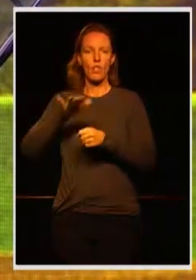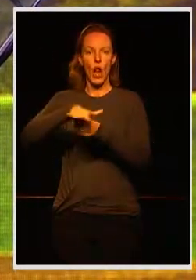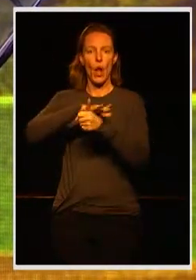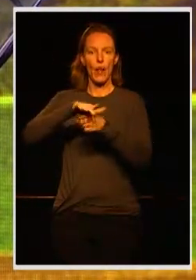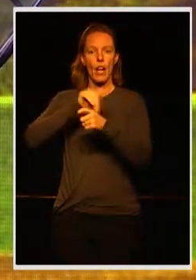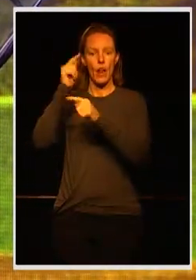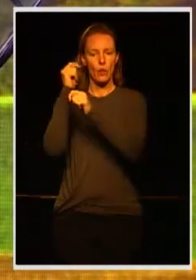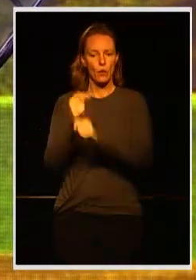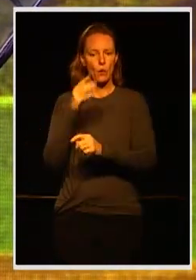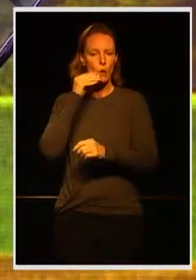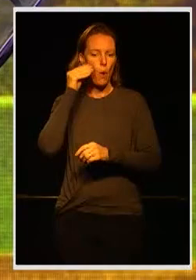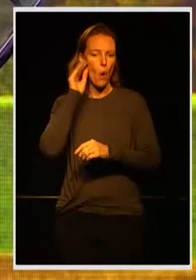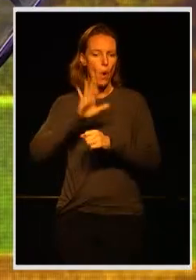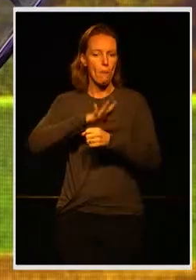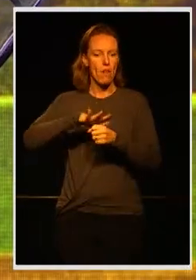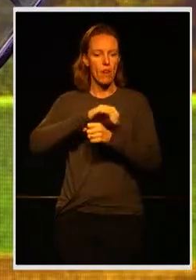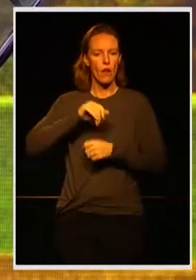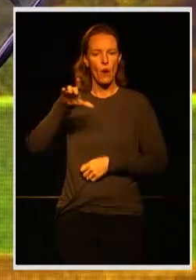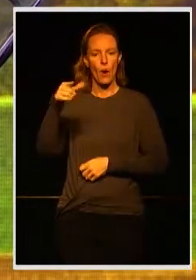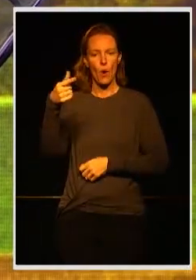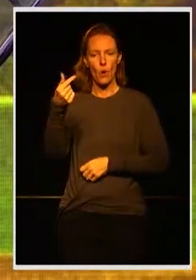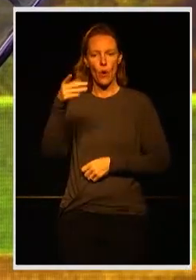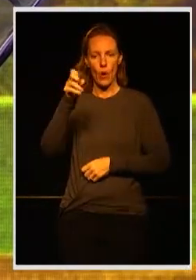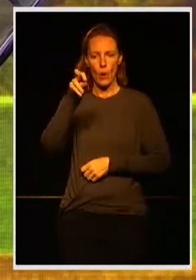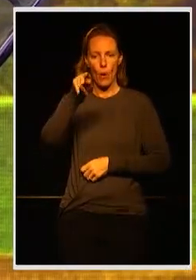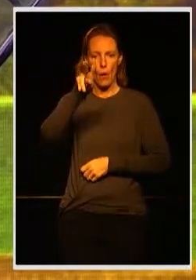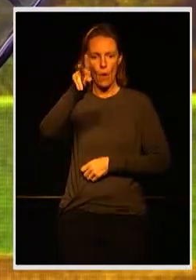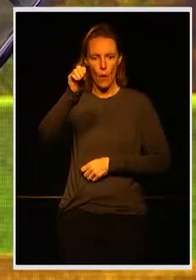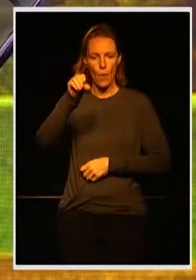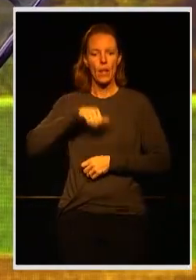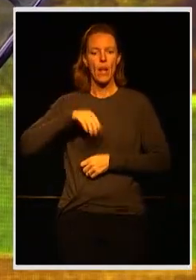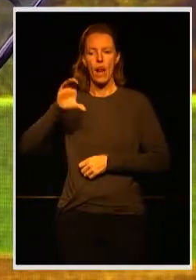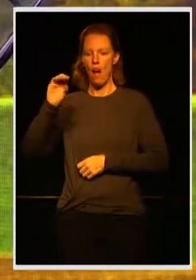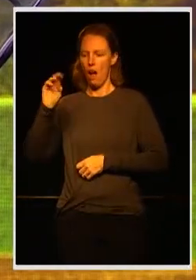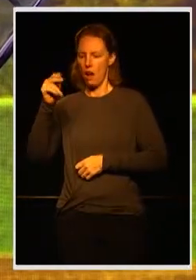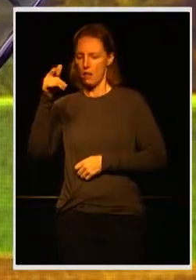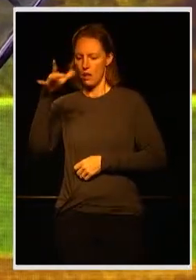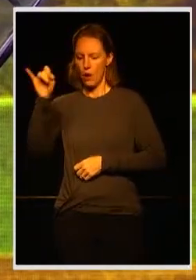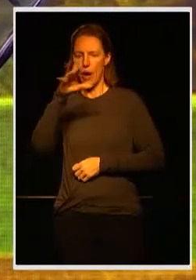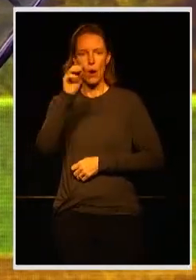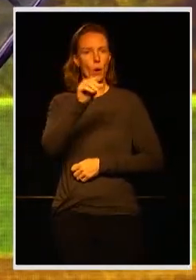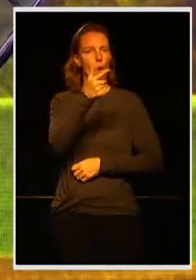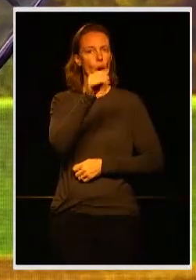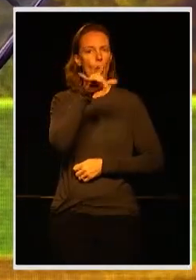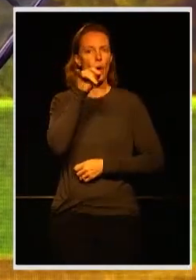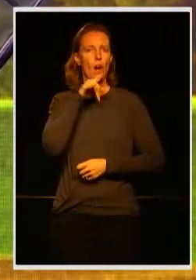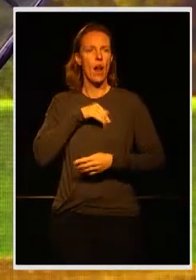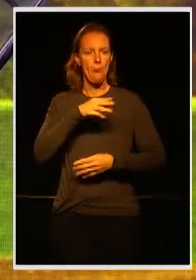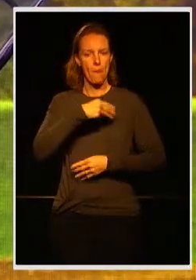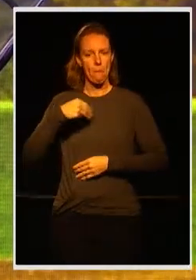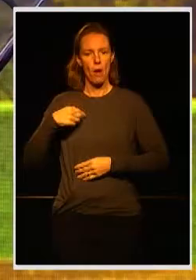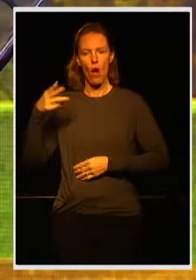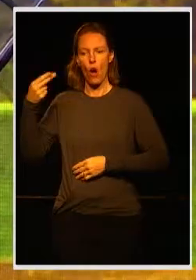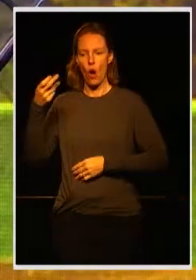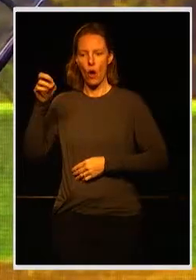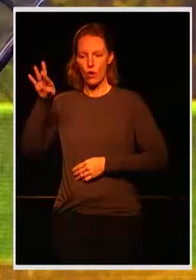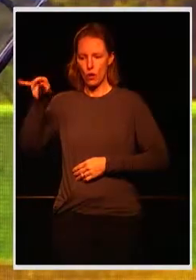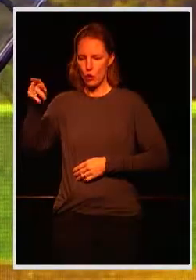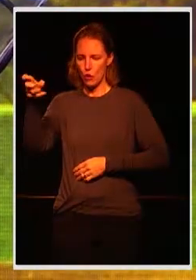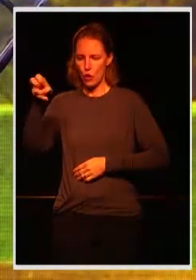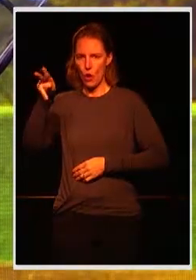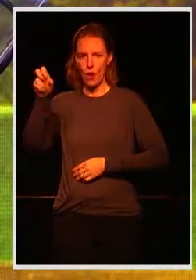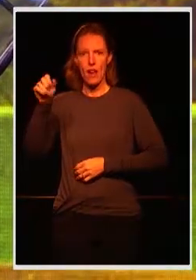the traditional homelands of the Goyokono. The Onondaga and Goyokono are members of the Haudenosaunee